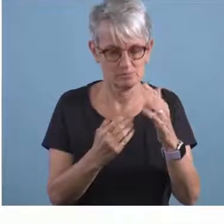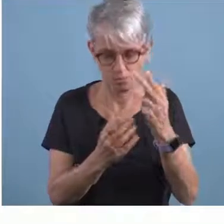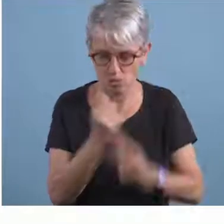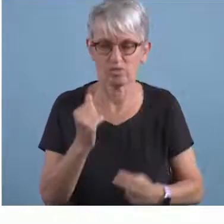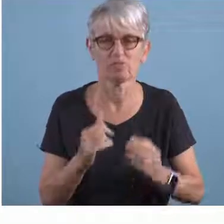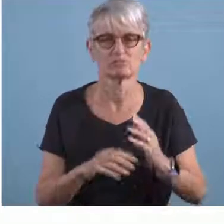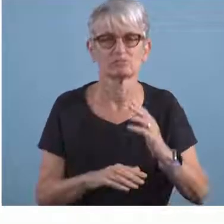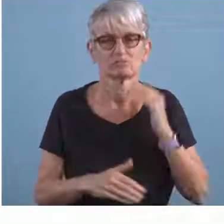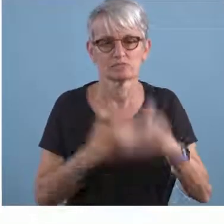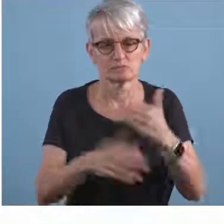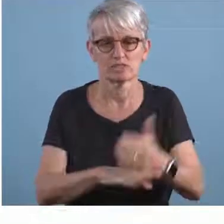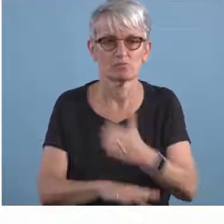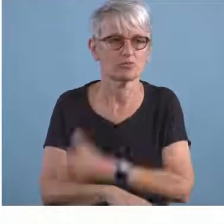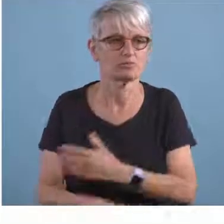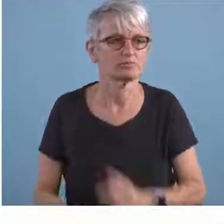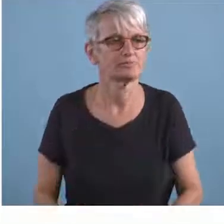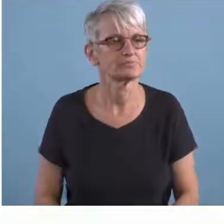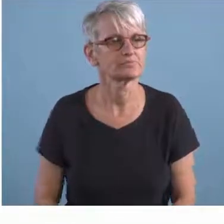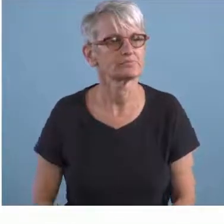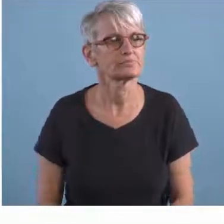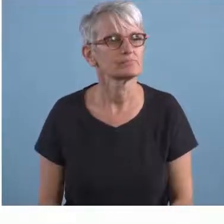you hit return, I think